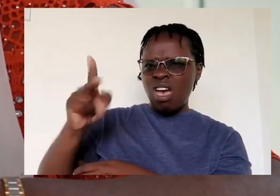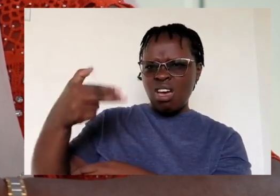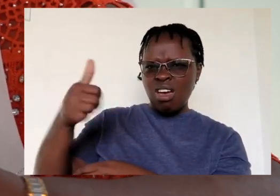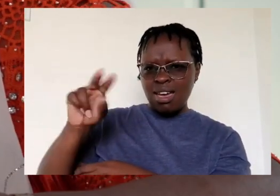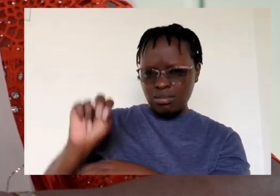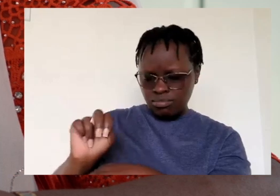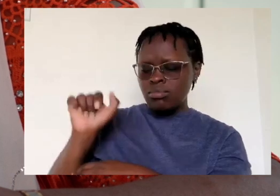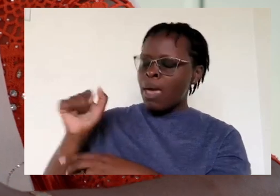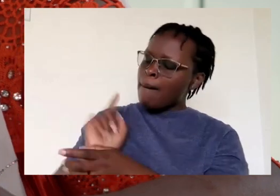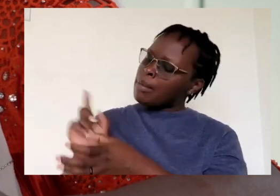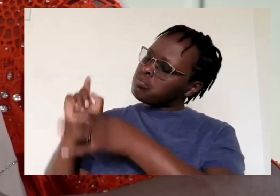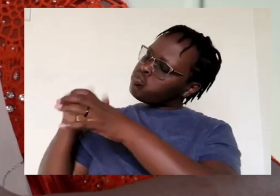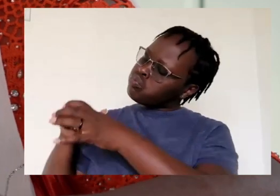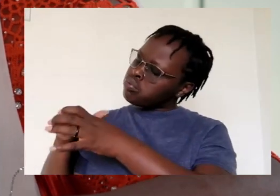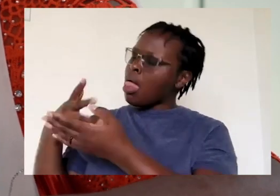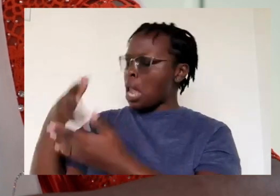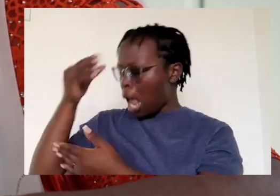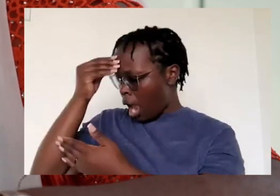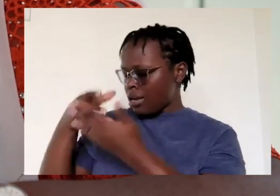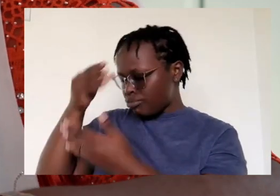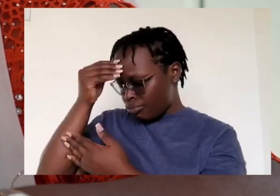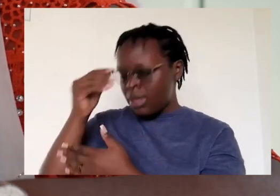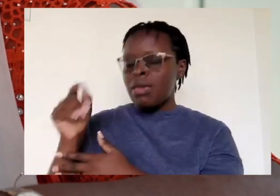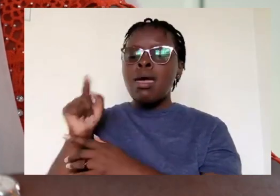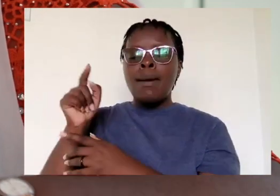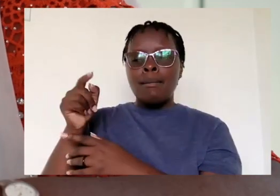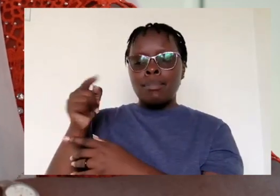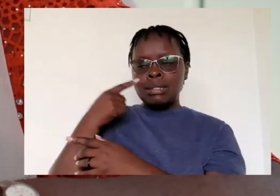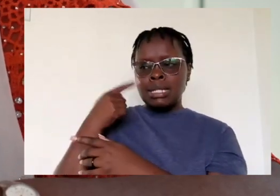teachers, like really make an impact to more learners by